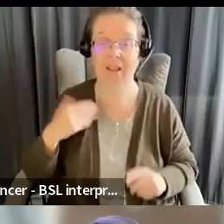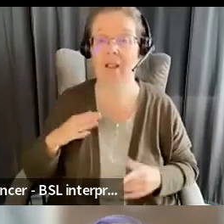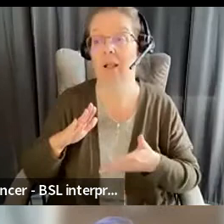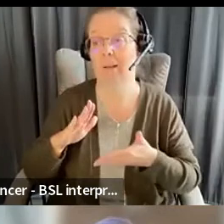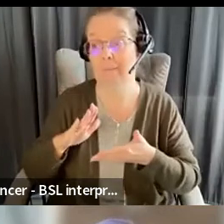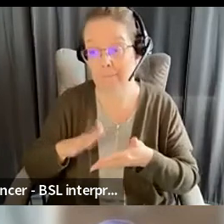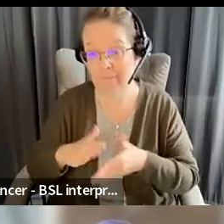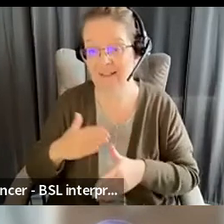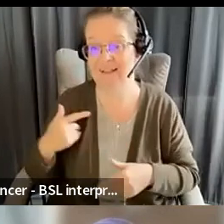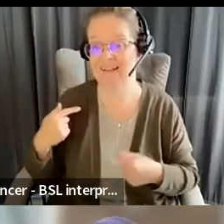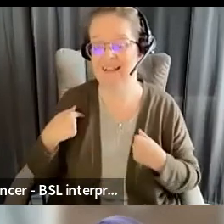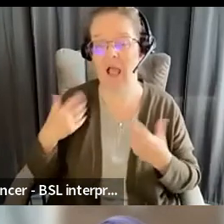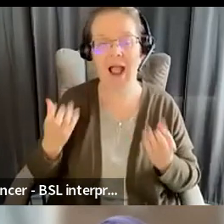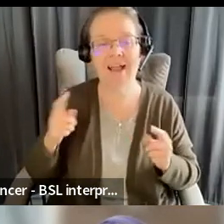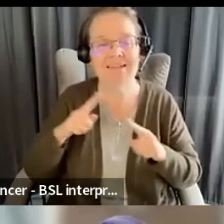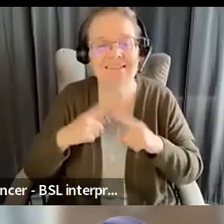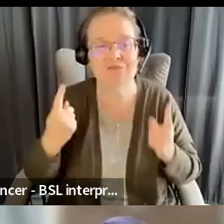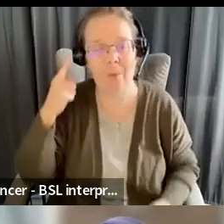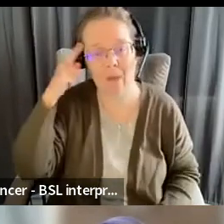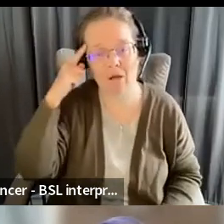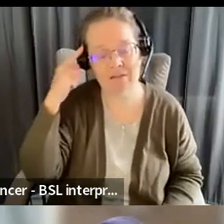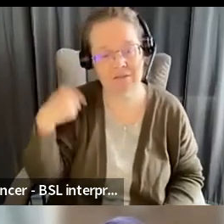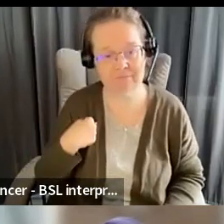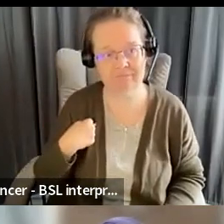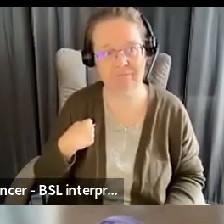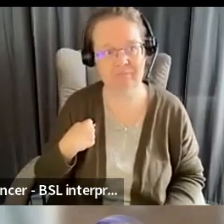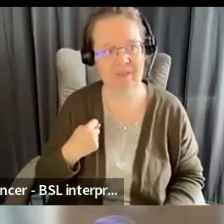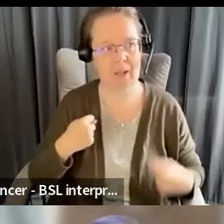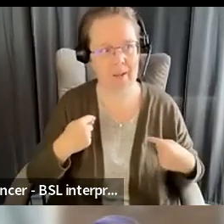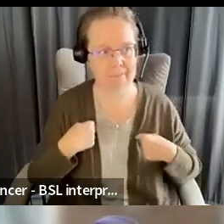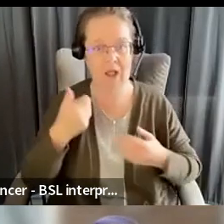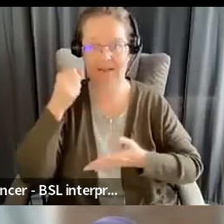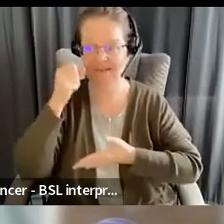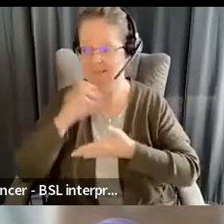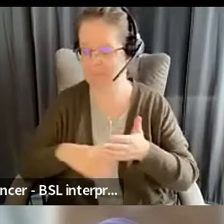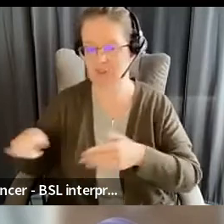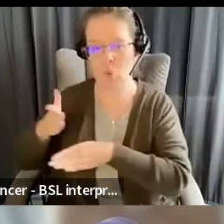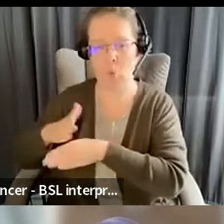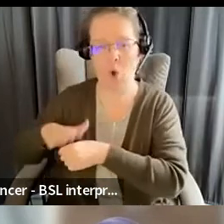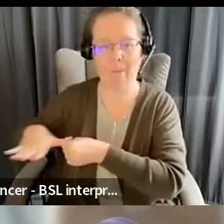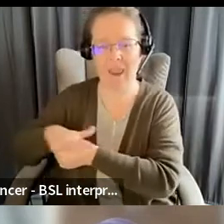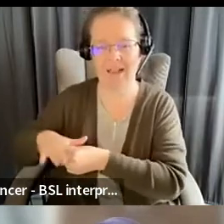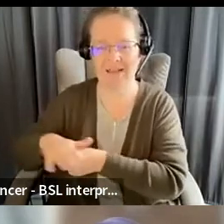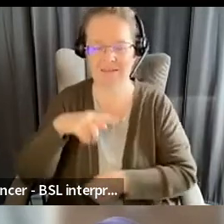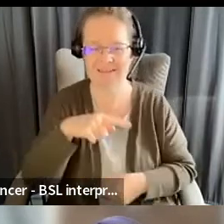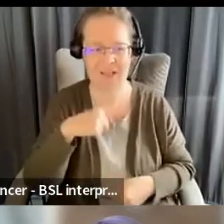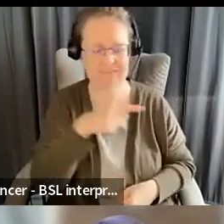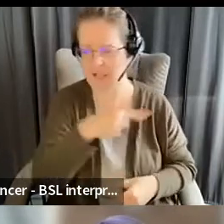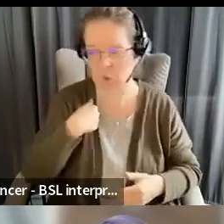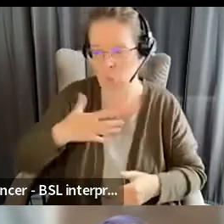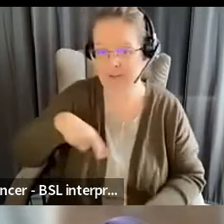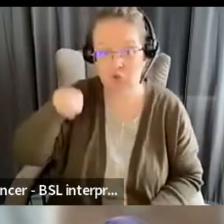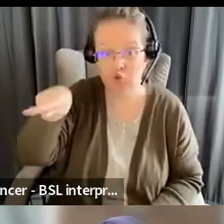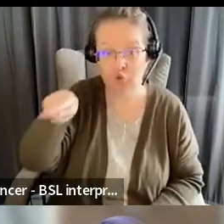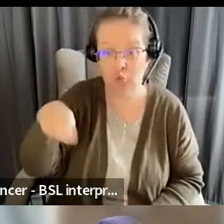because I had a different mind and because of the kind of experiences I'd had in the workplace that they said, you know what, we really need you because we